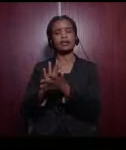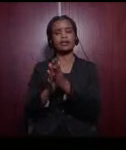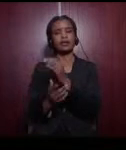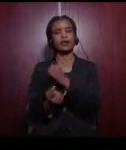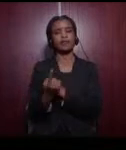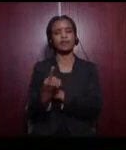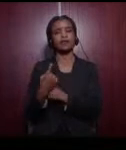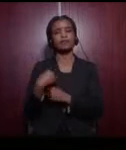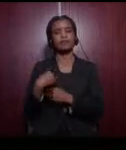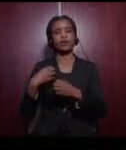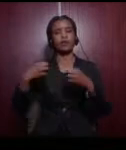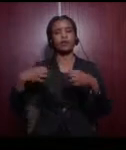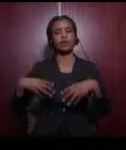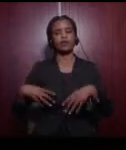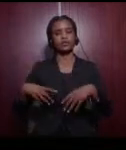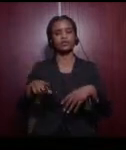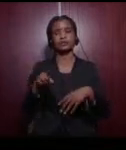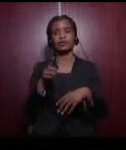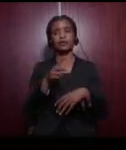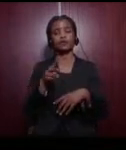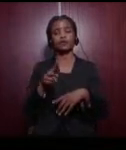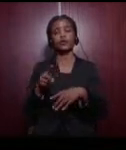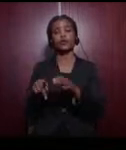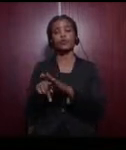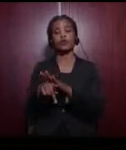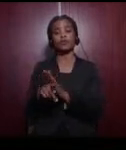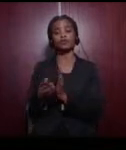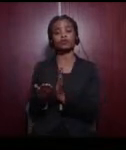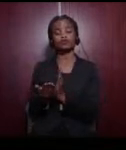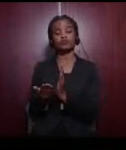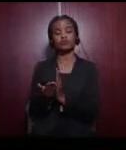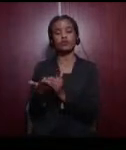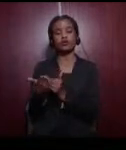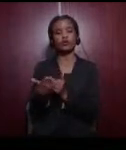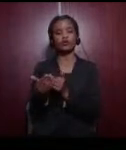in Krugersdorp near Sterfontein Hospital, it was also